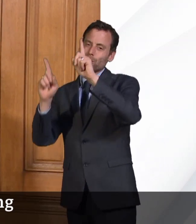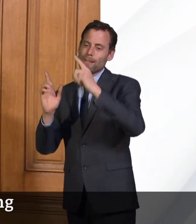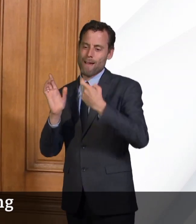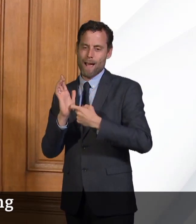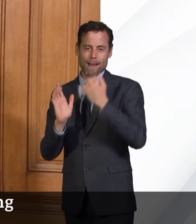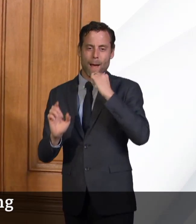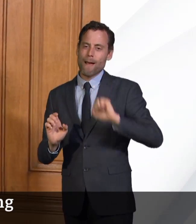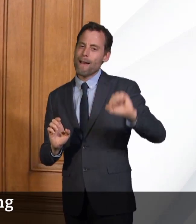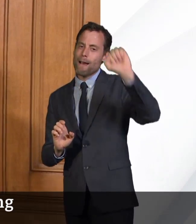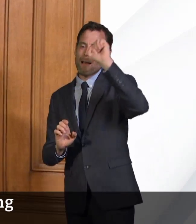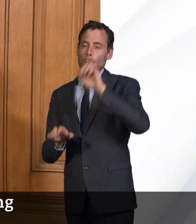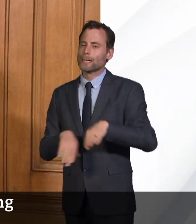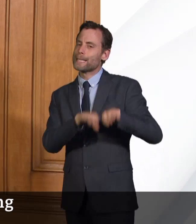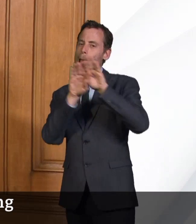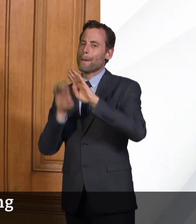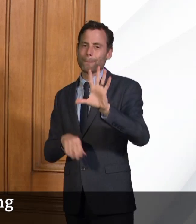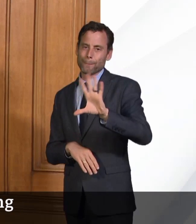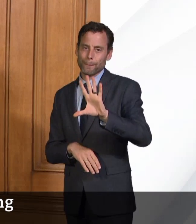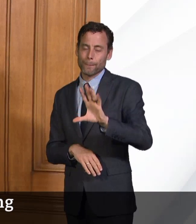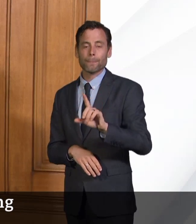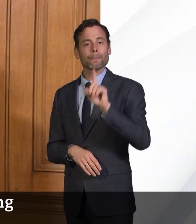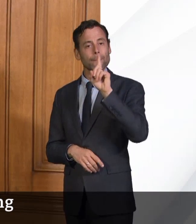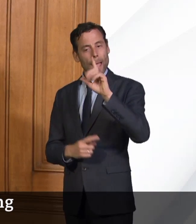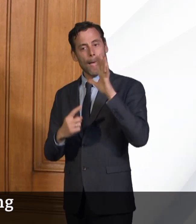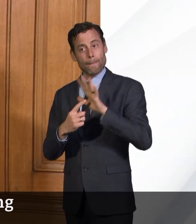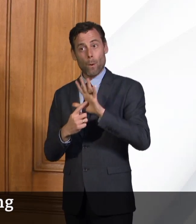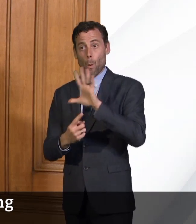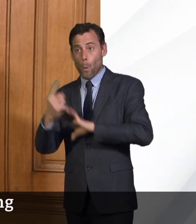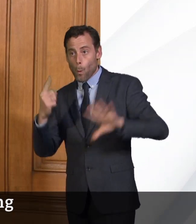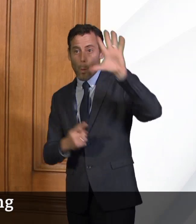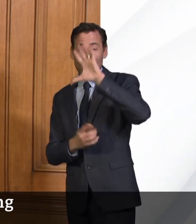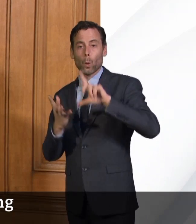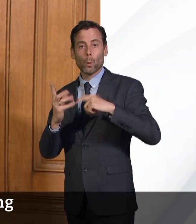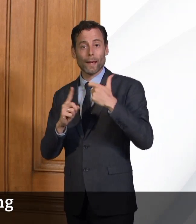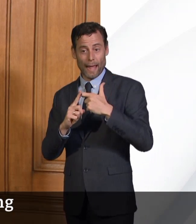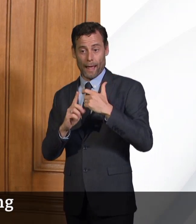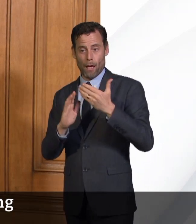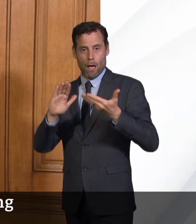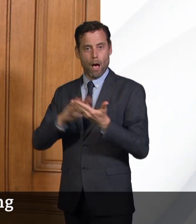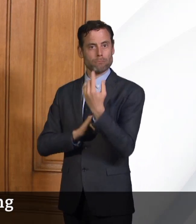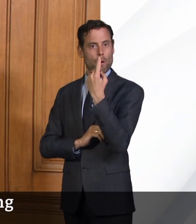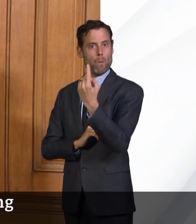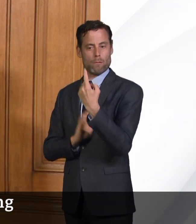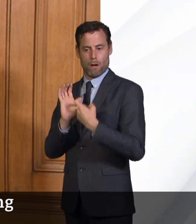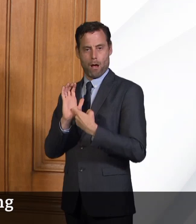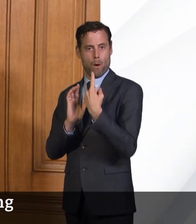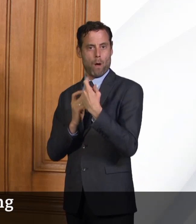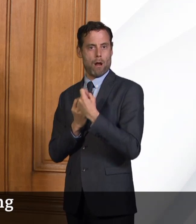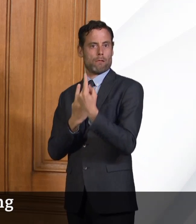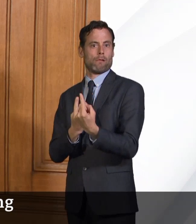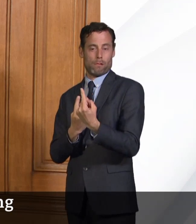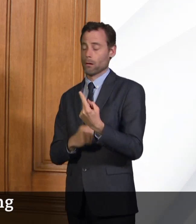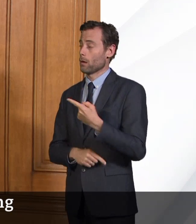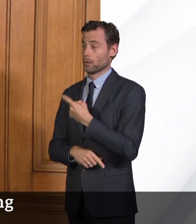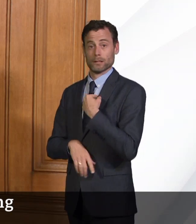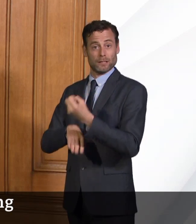thing is that, as a whole, that it stays below 1. And the 5 tests that were in the initial slide I showed,